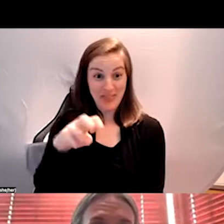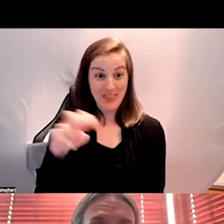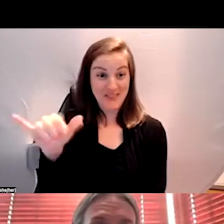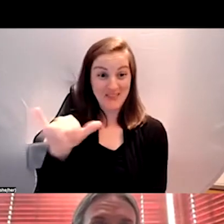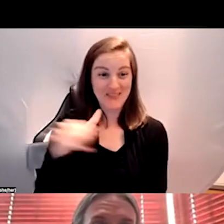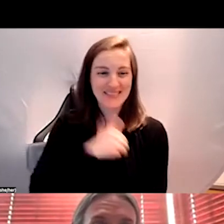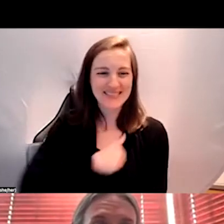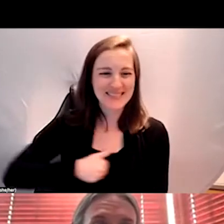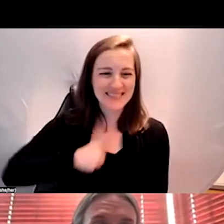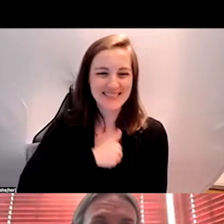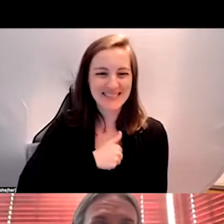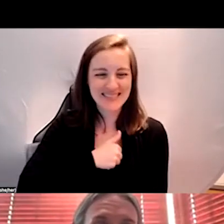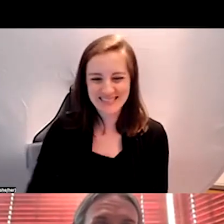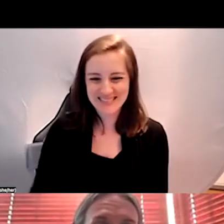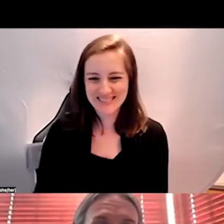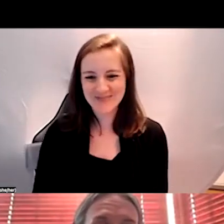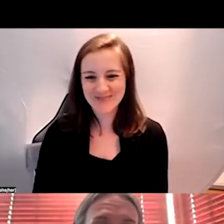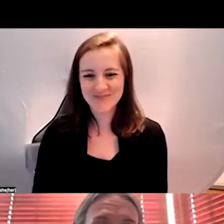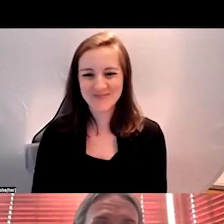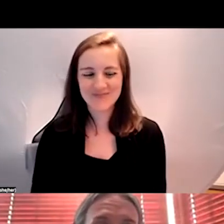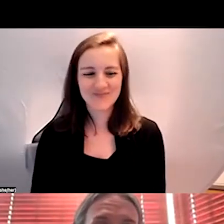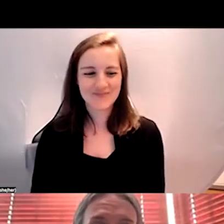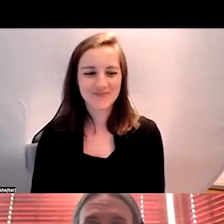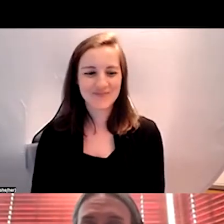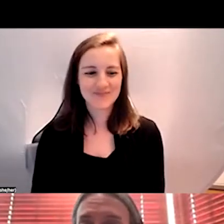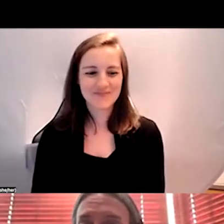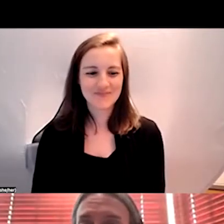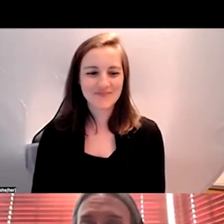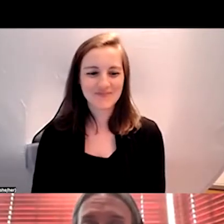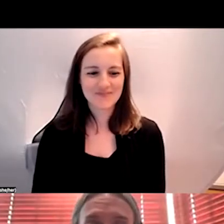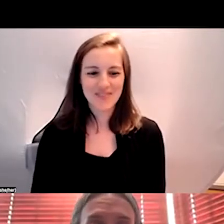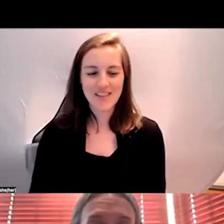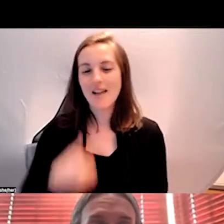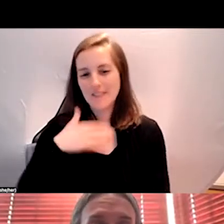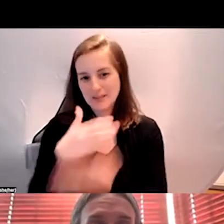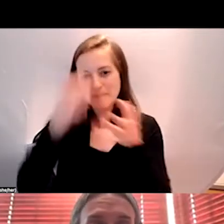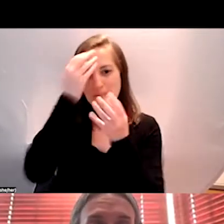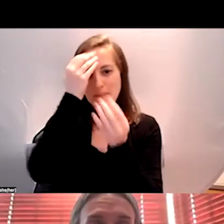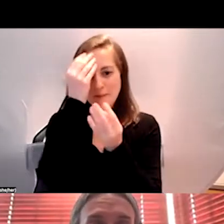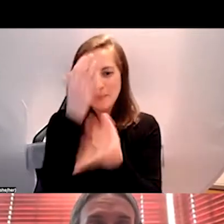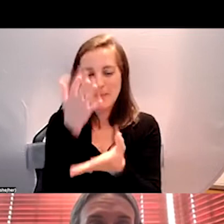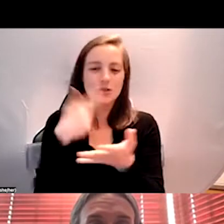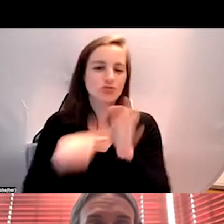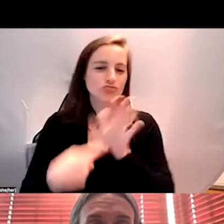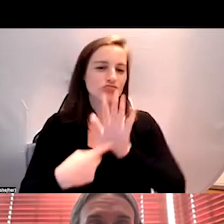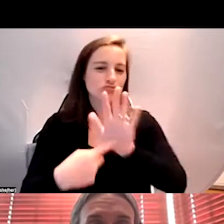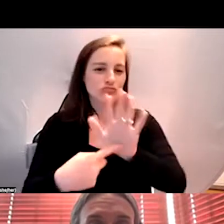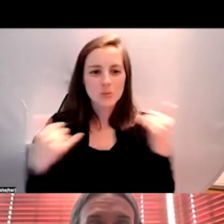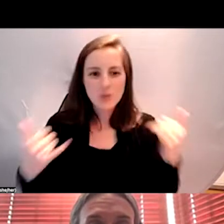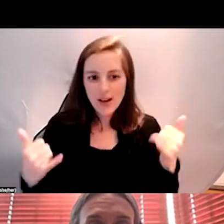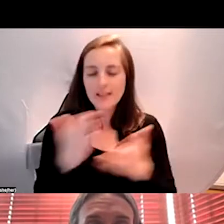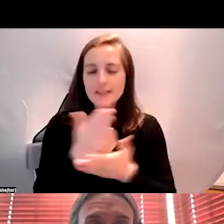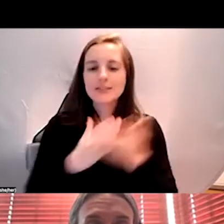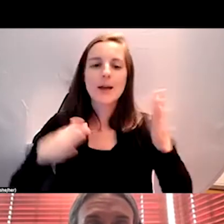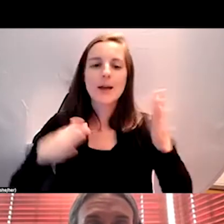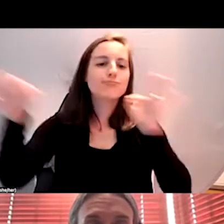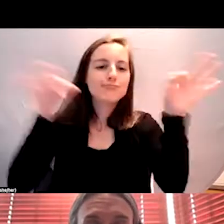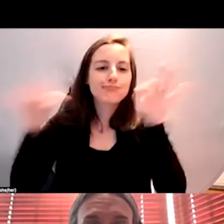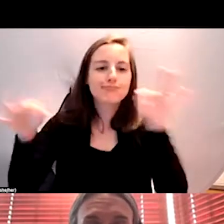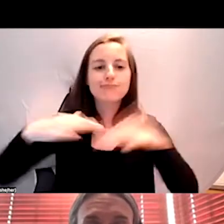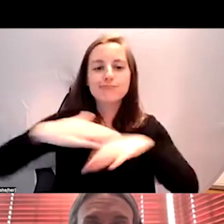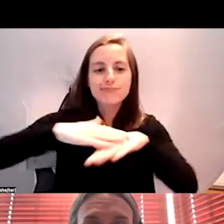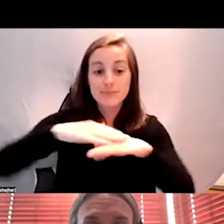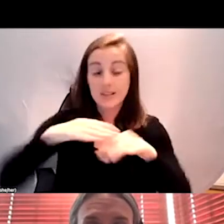about that. And I have some materials to present today for some overview, and then